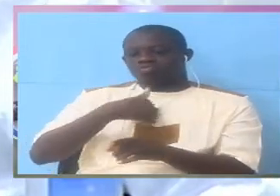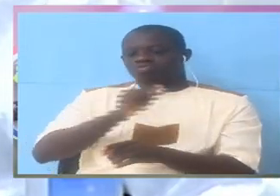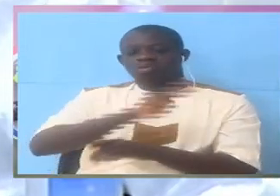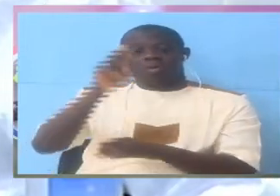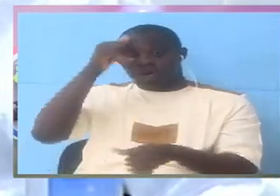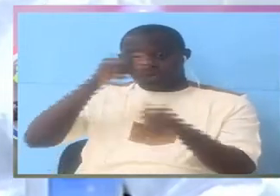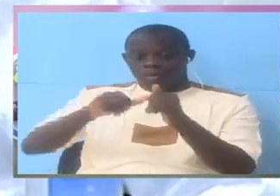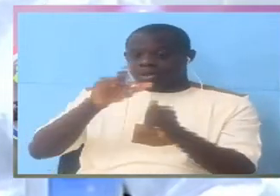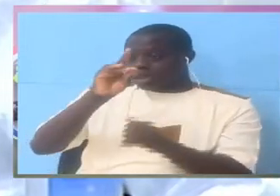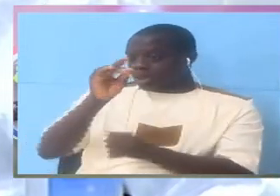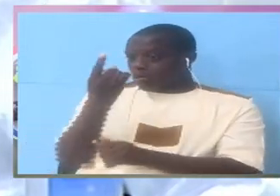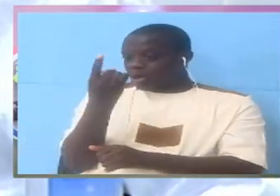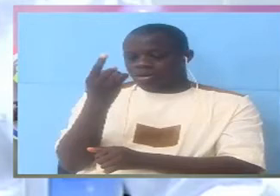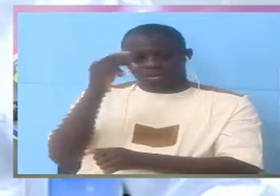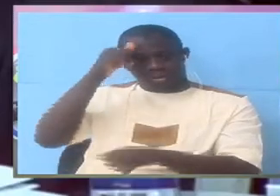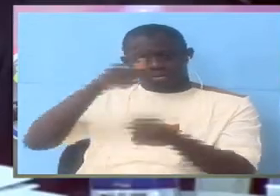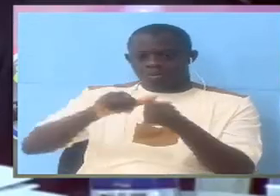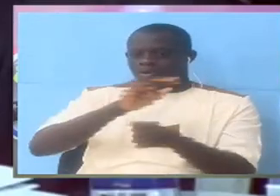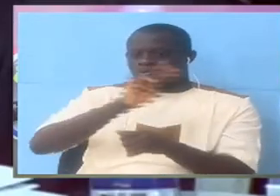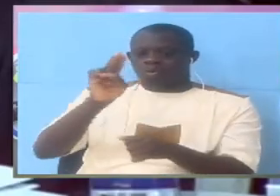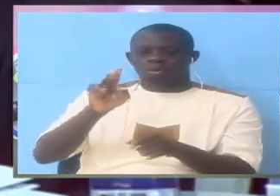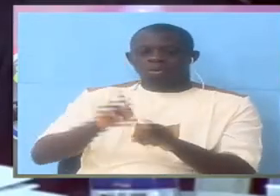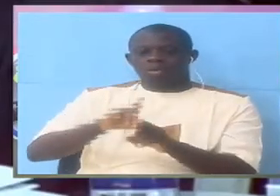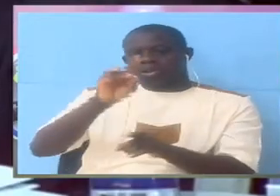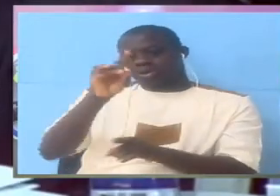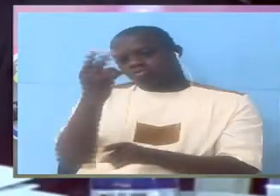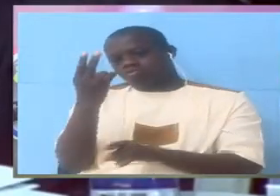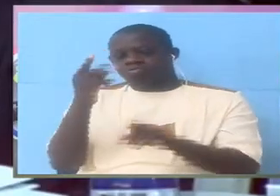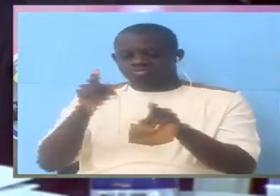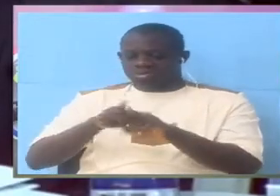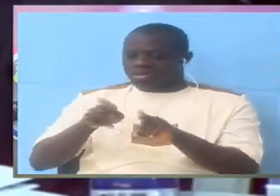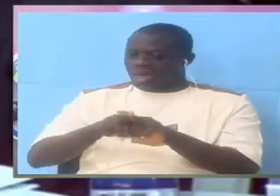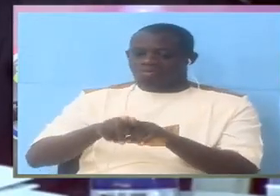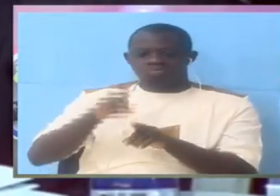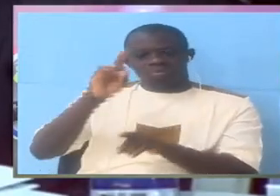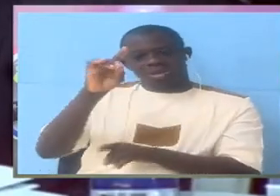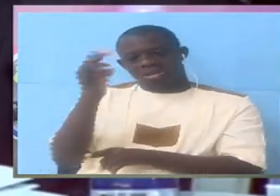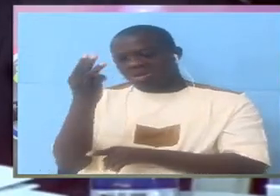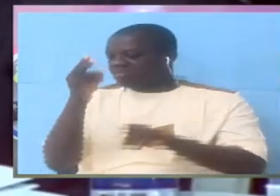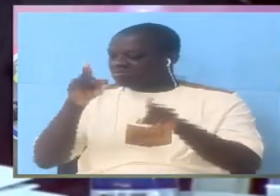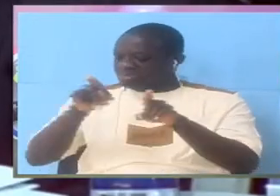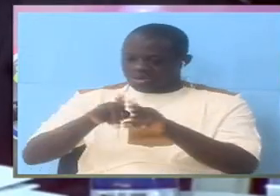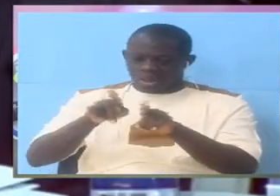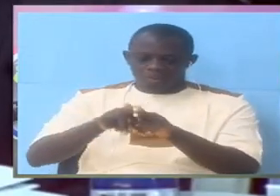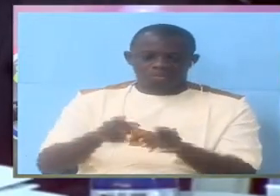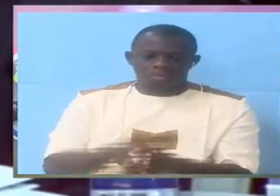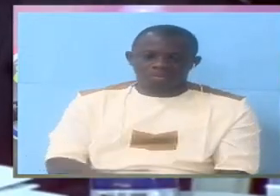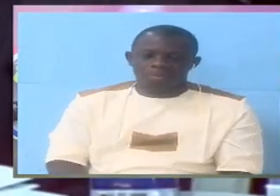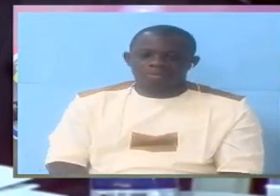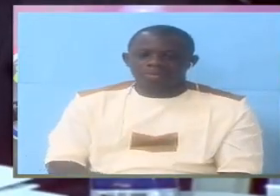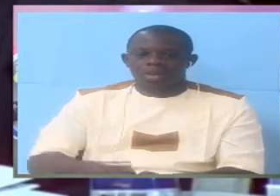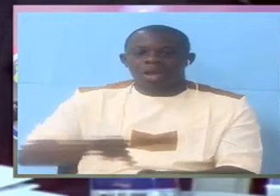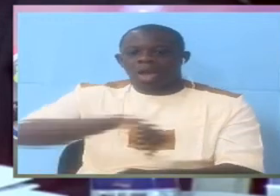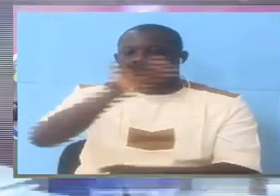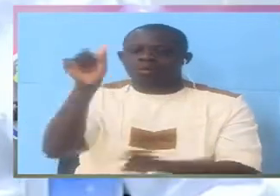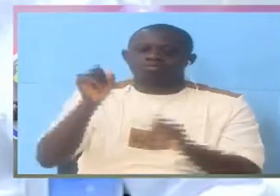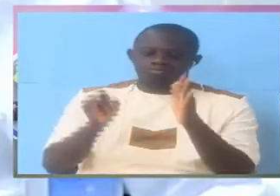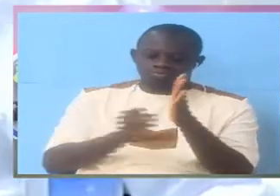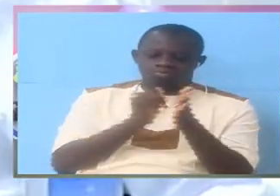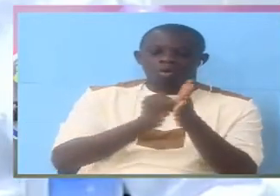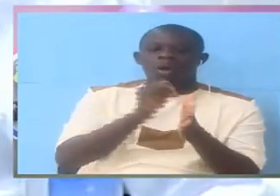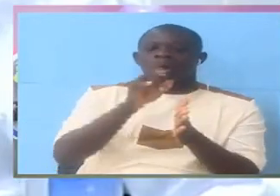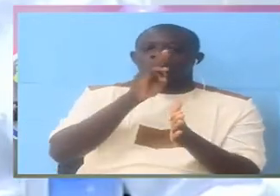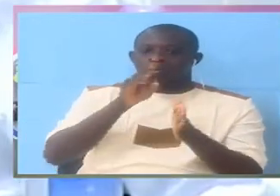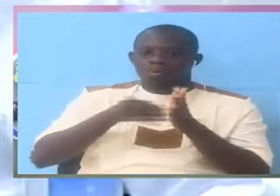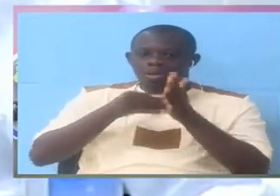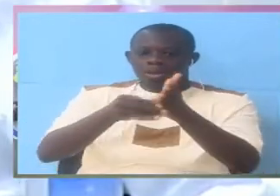remember. D2? Same. D3? Same. And the investigations, Mr. who was Barry. heading